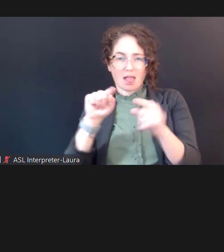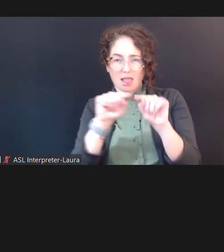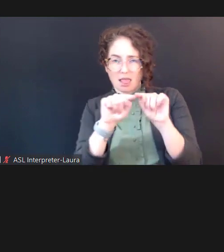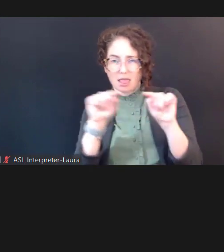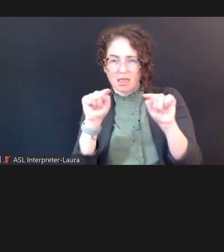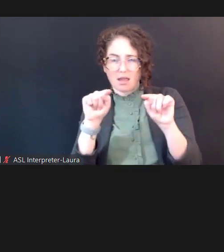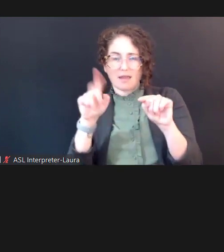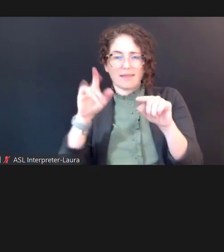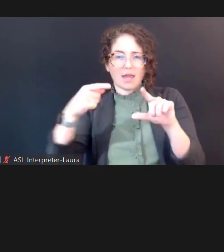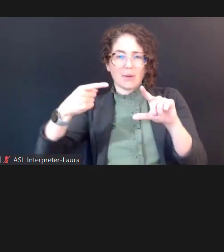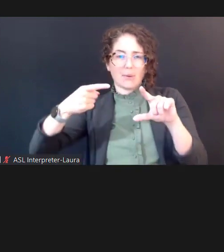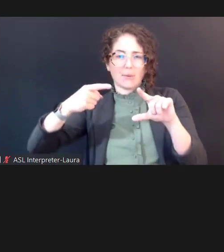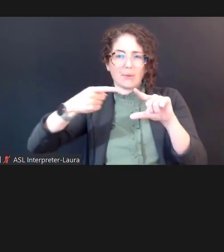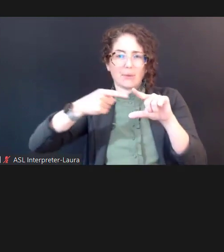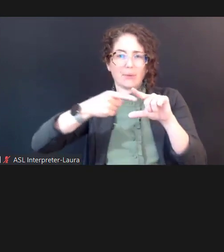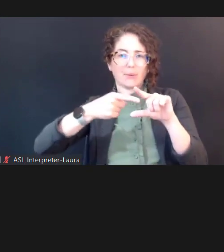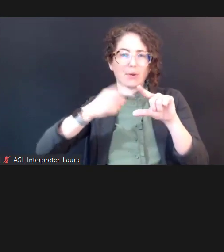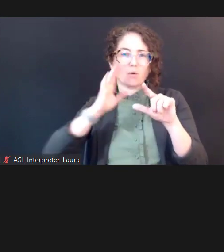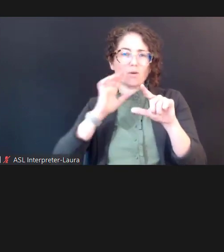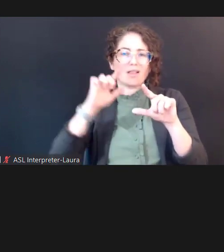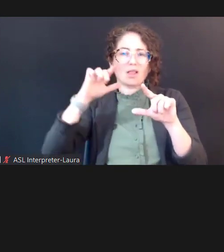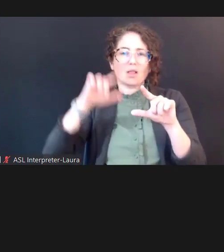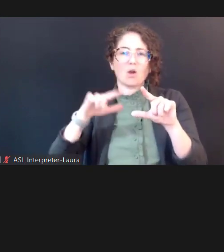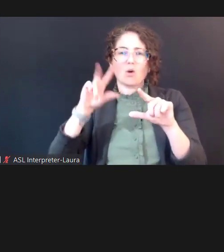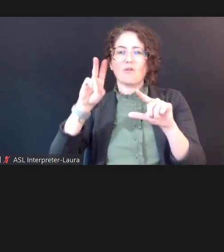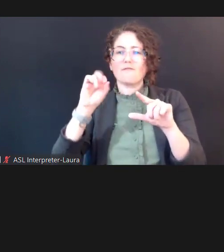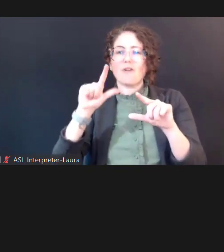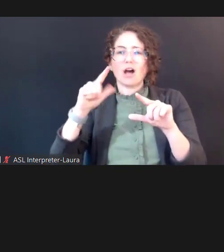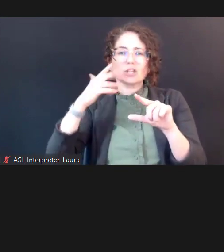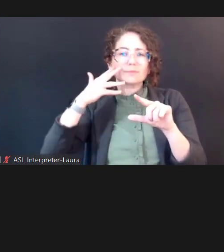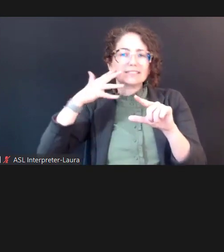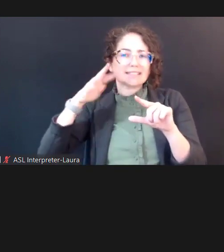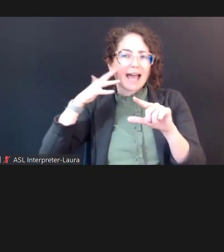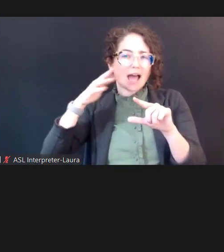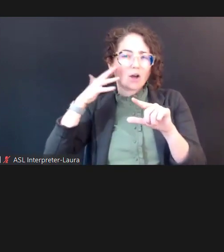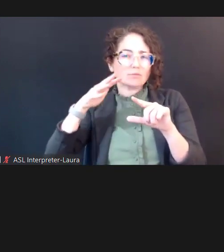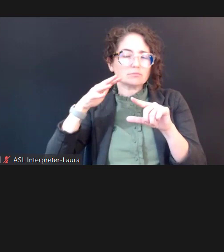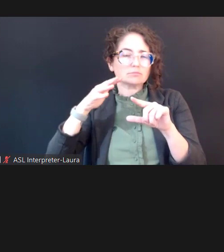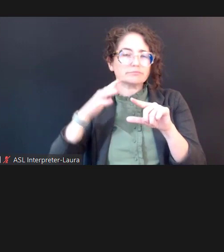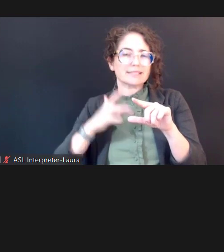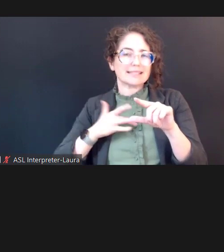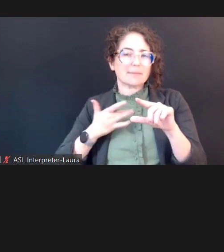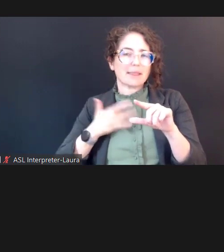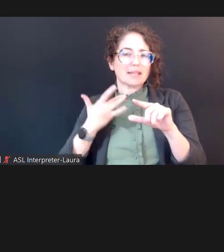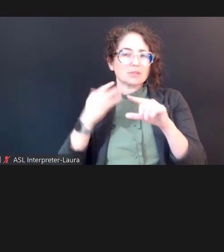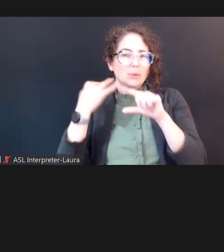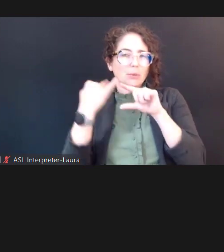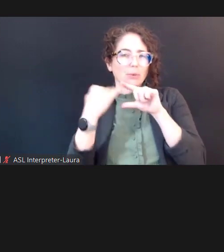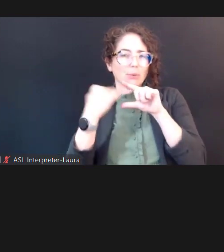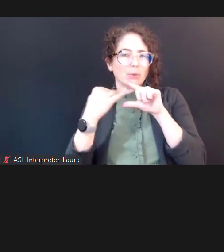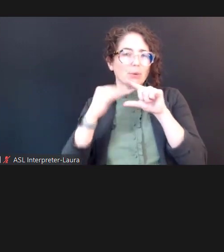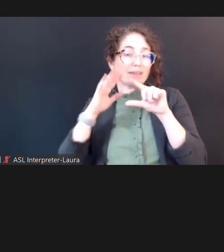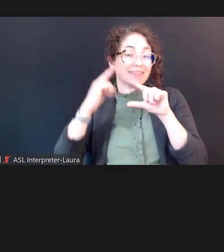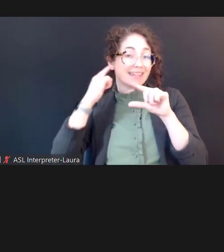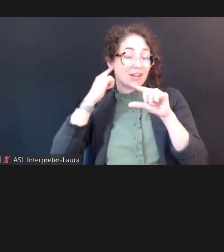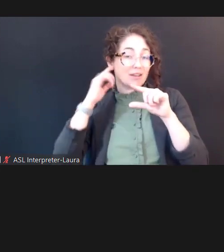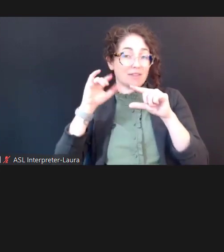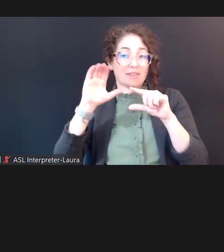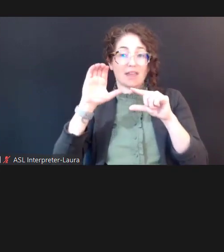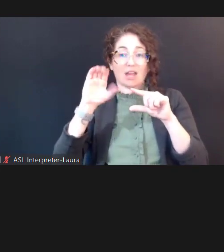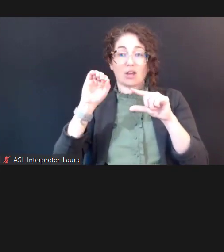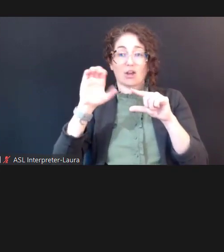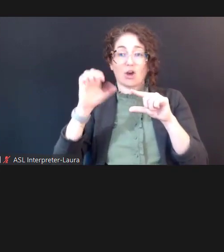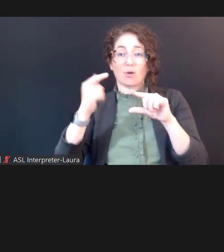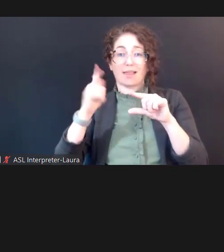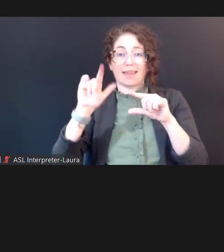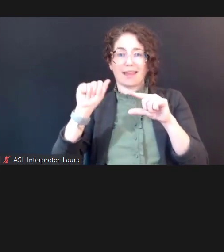And that probe delivers a low volume sound stimulus into the ear. Now, a cochlea, or the inner